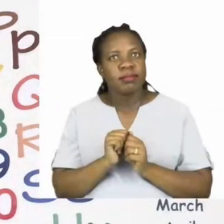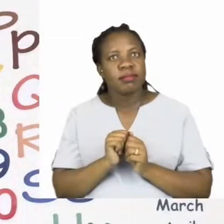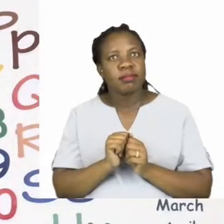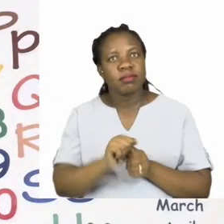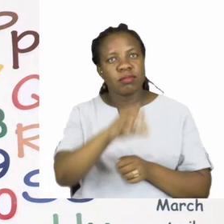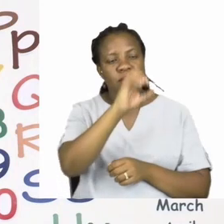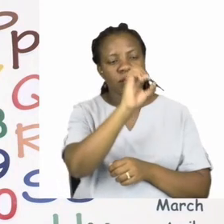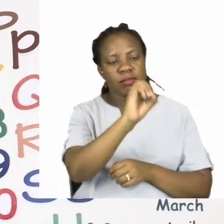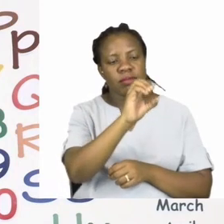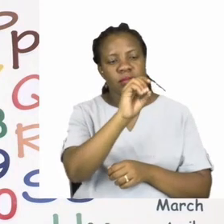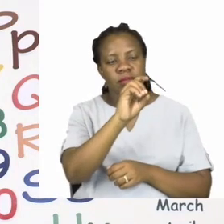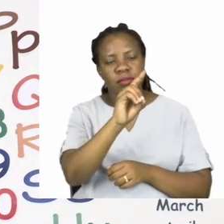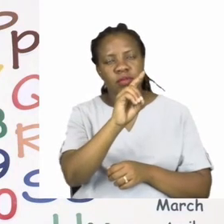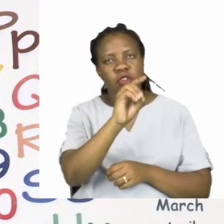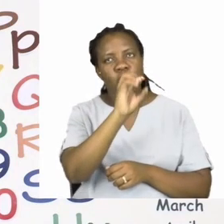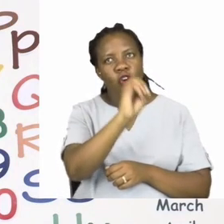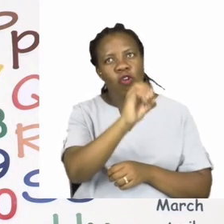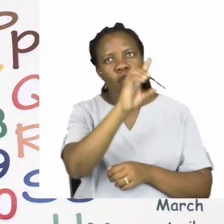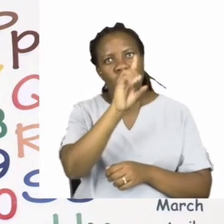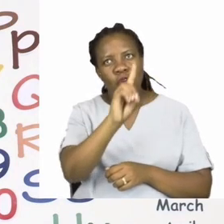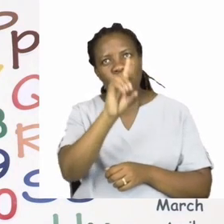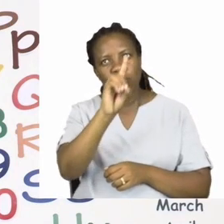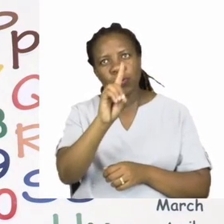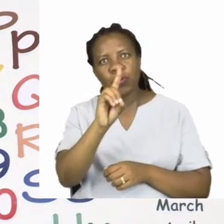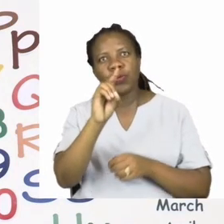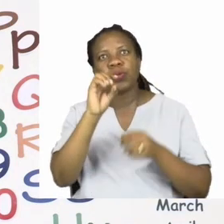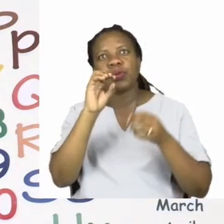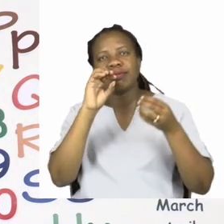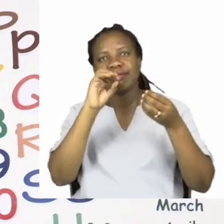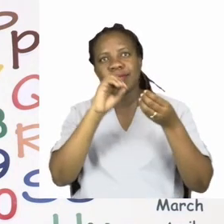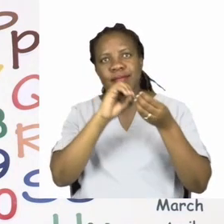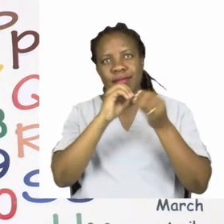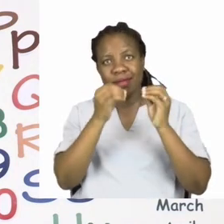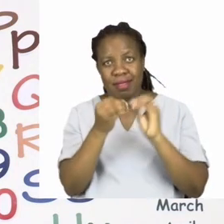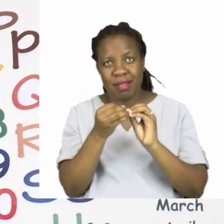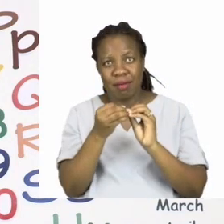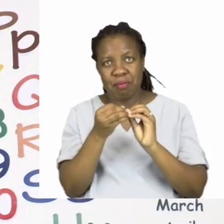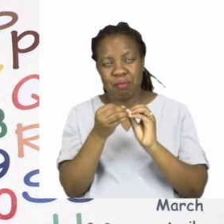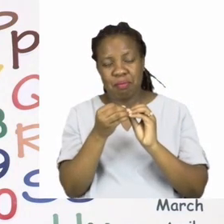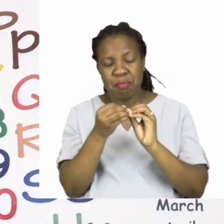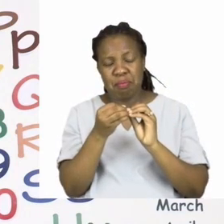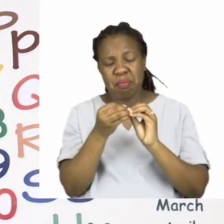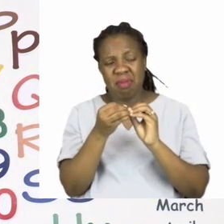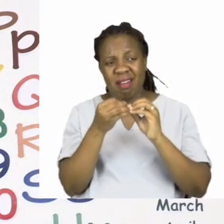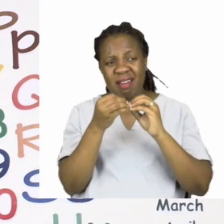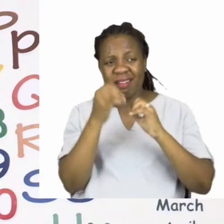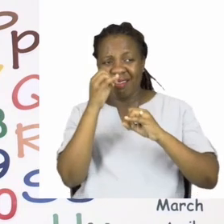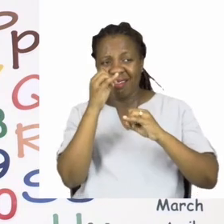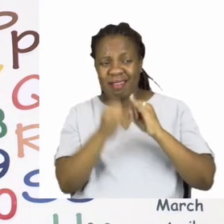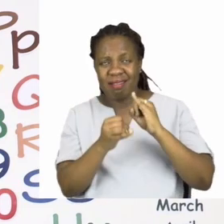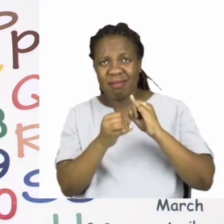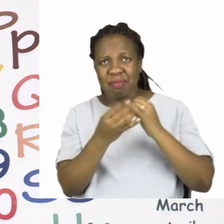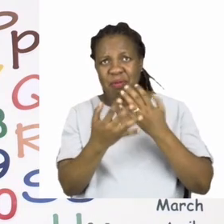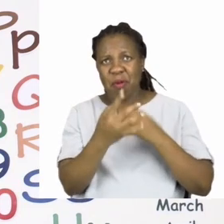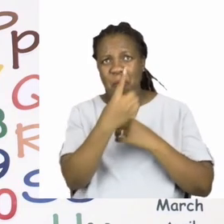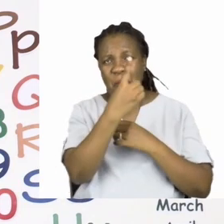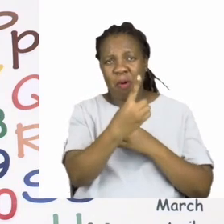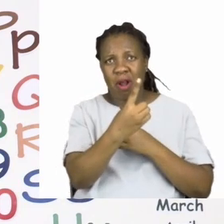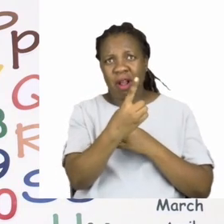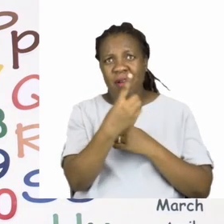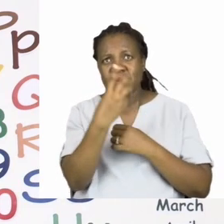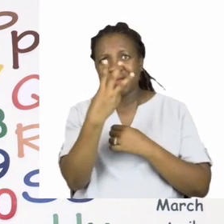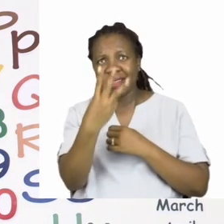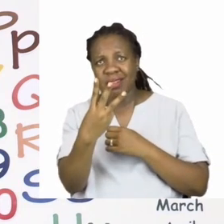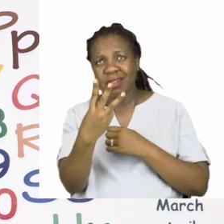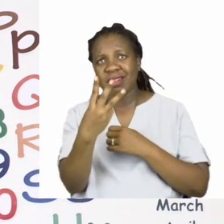odd numbers, boys and girls, they end with either 1, 3, 5,